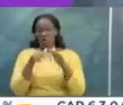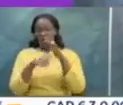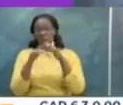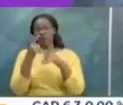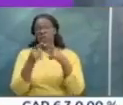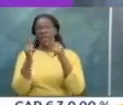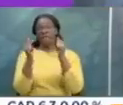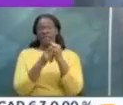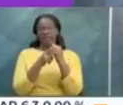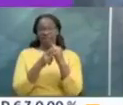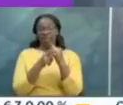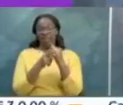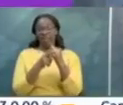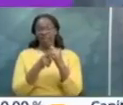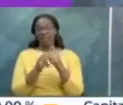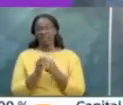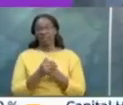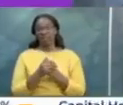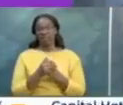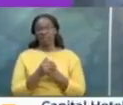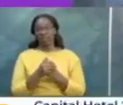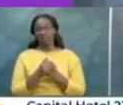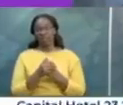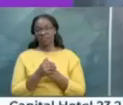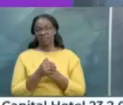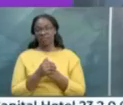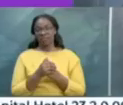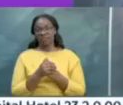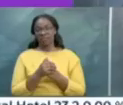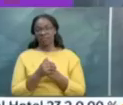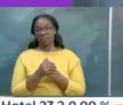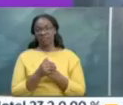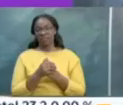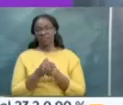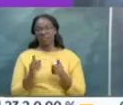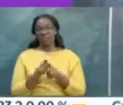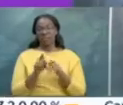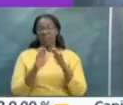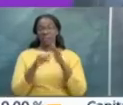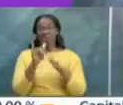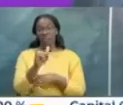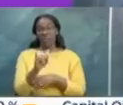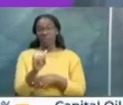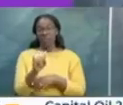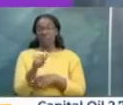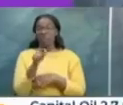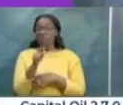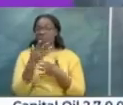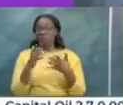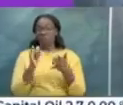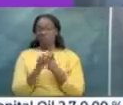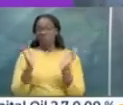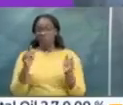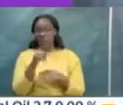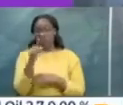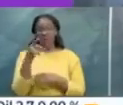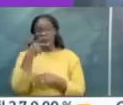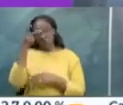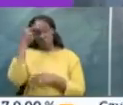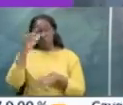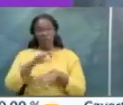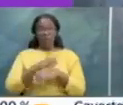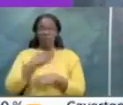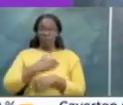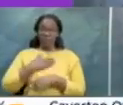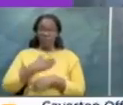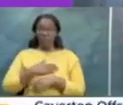your child will not miss out as long as you have a 7-year-old child, and below that. And this is definitely something I encourage you parents to get. So please